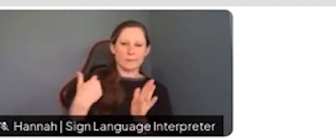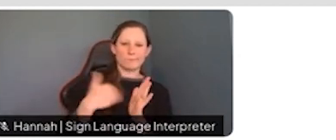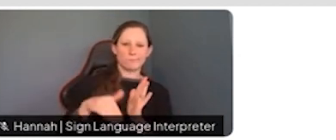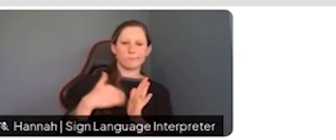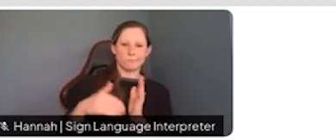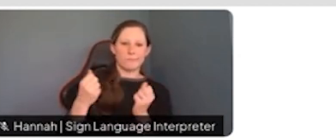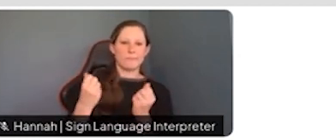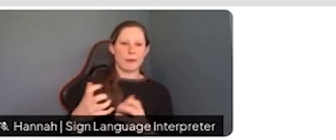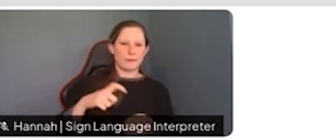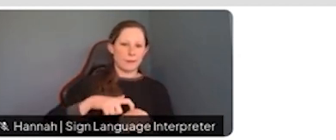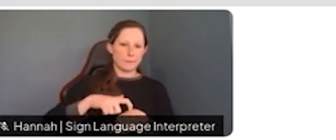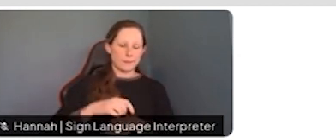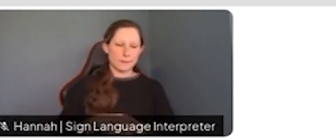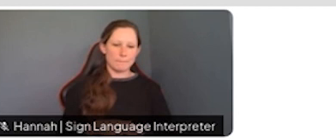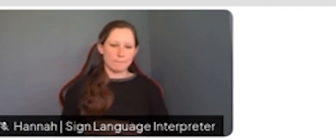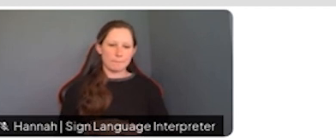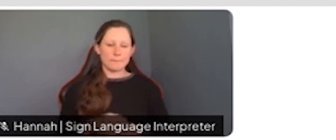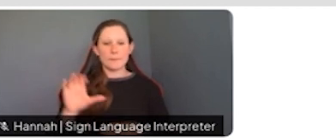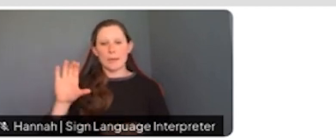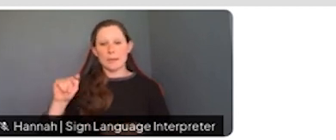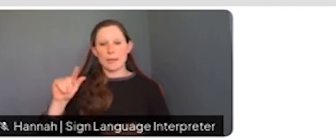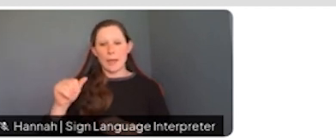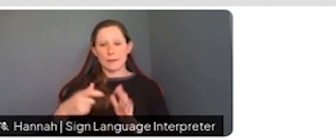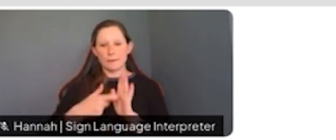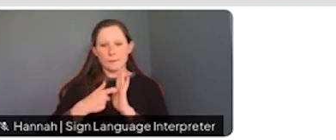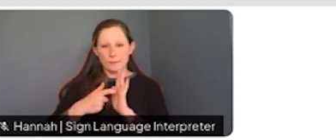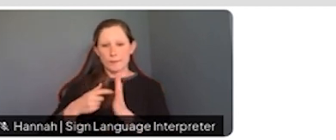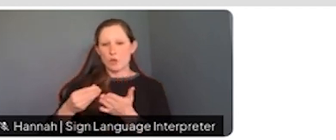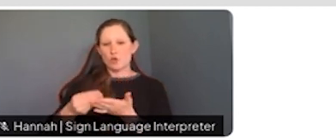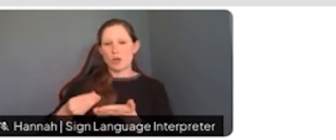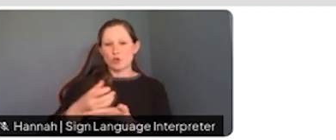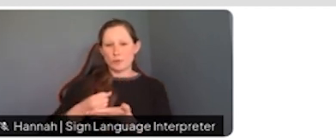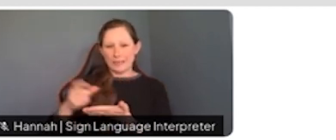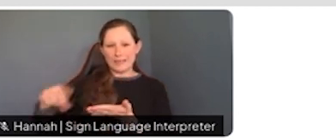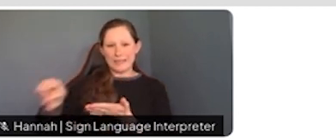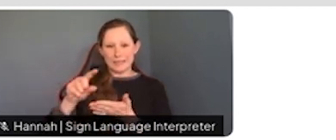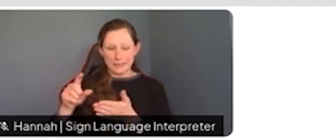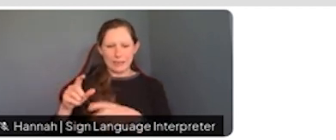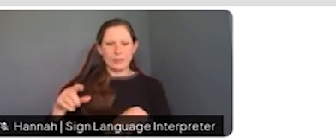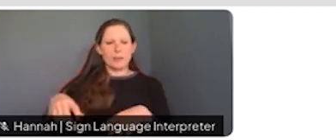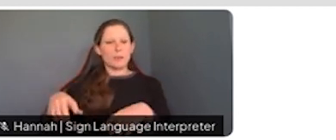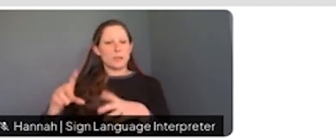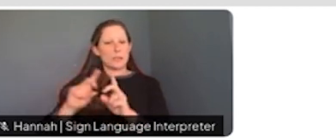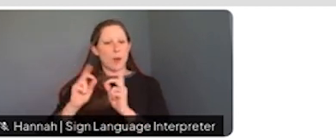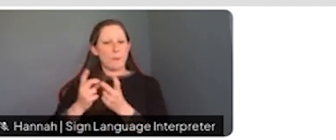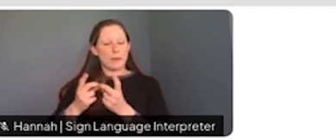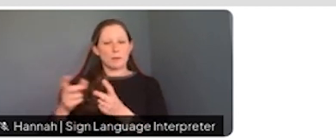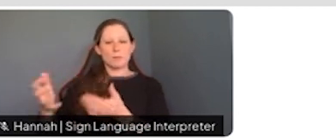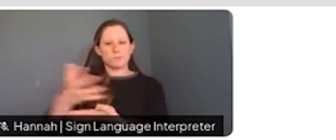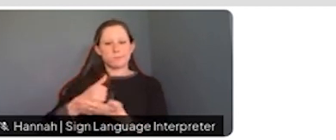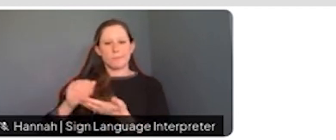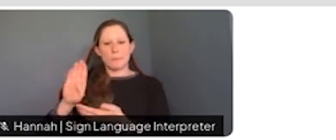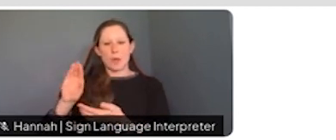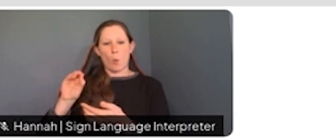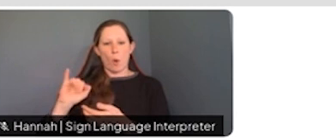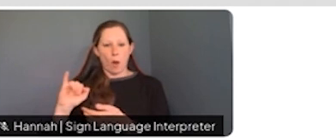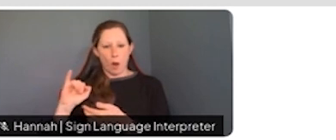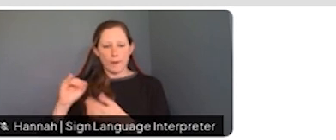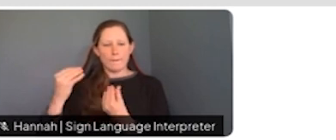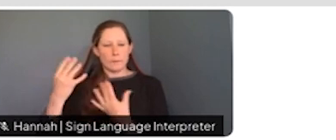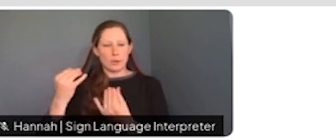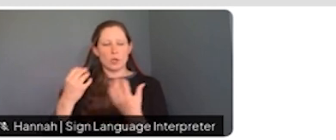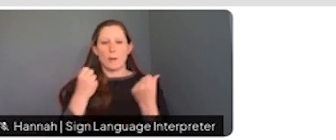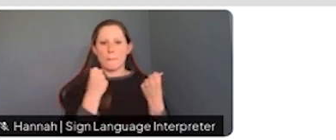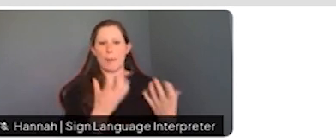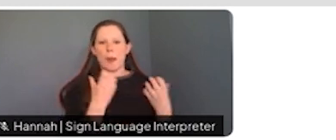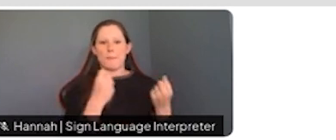So CTA requires the Treasury Department's FinCEN to collect BOI information from millions of entities. And